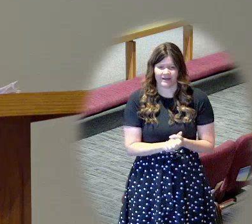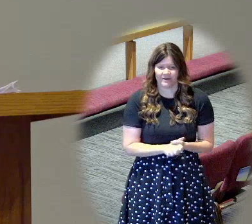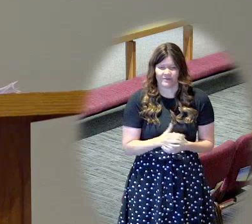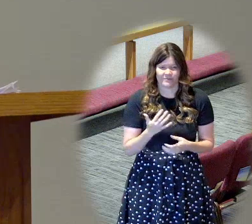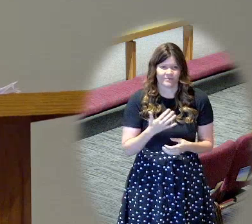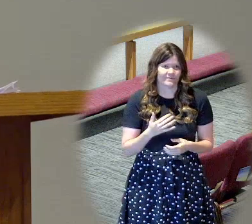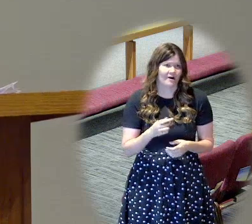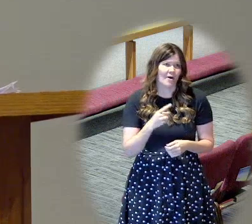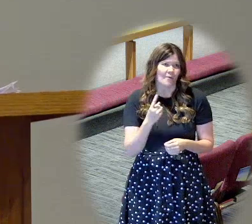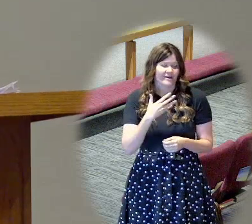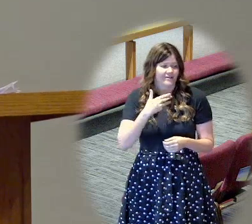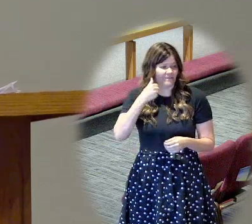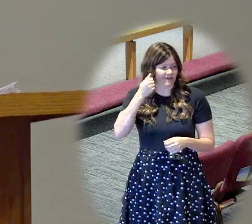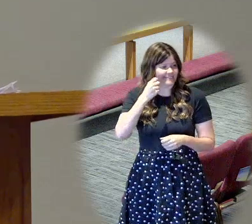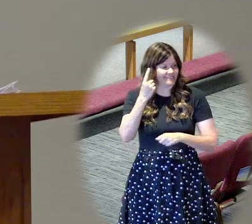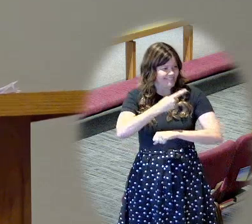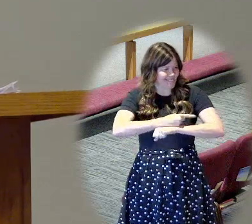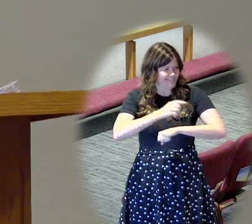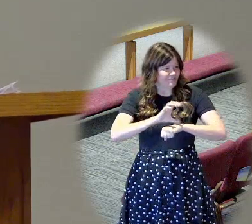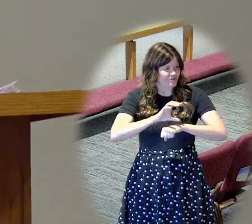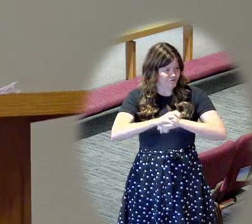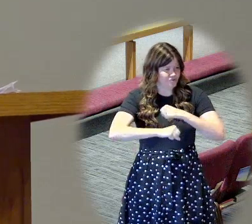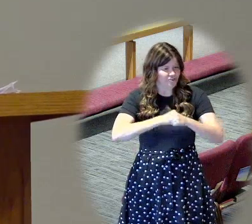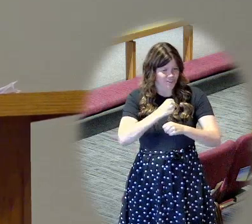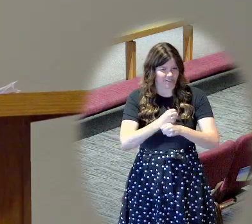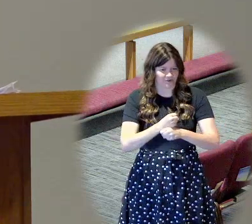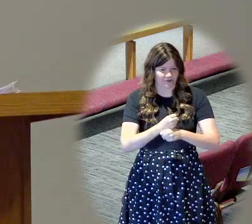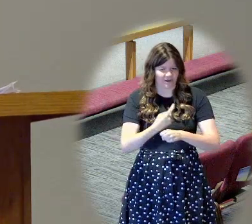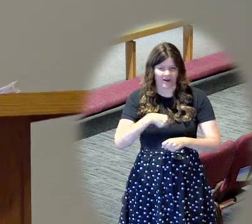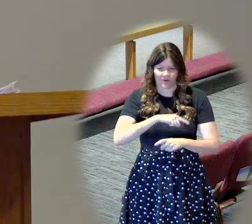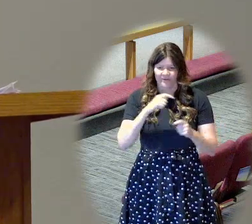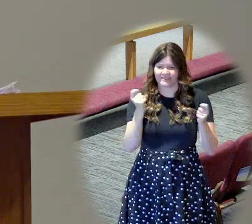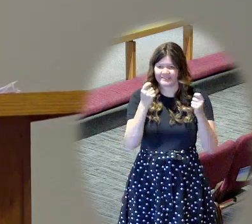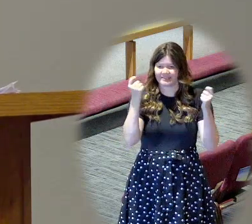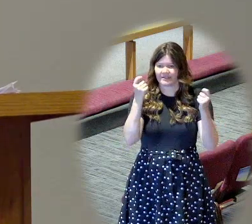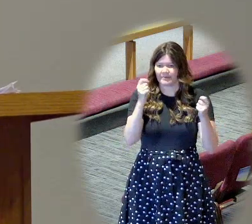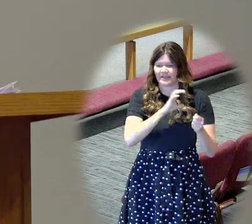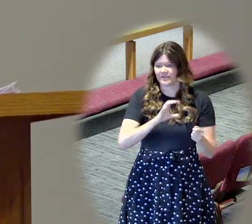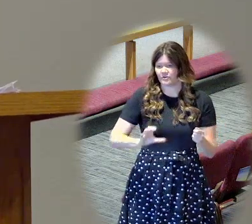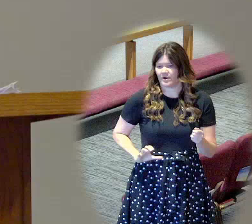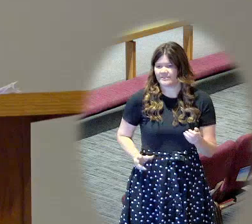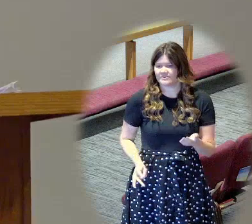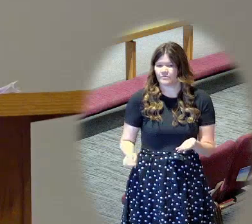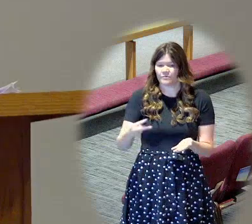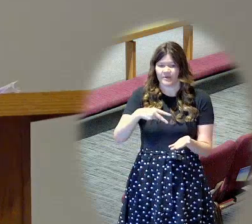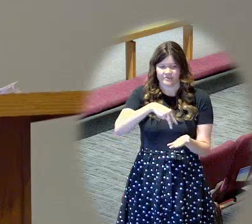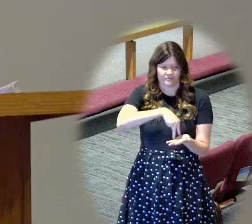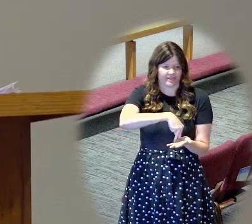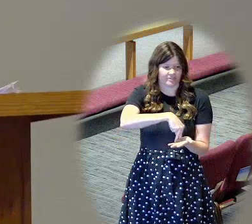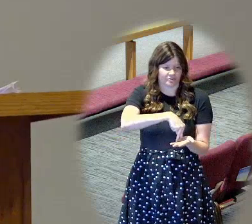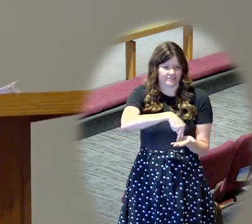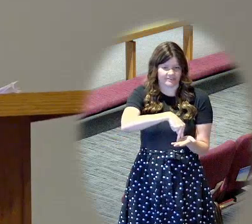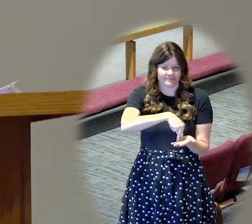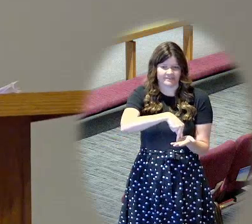One of the greatest days of the church year, to be sure, as we celebrate Christ's resurrection.